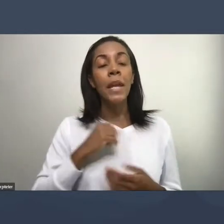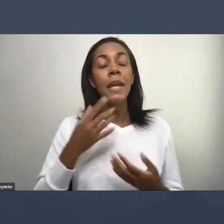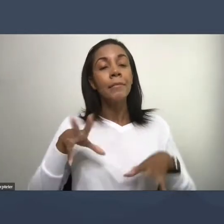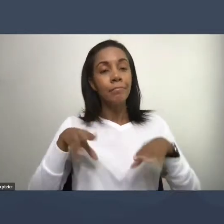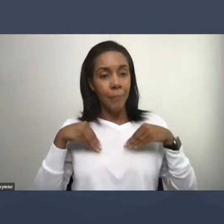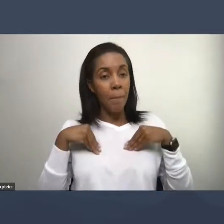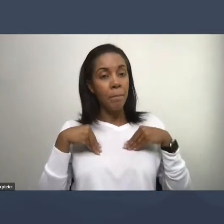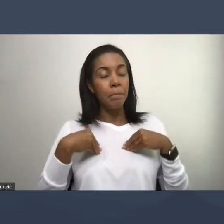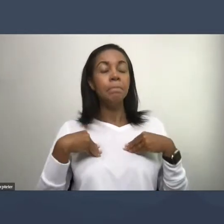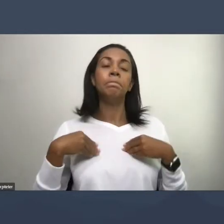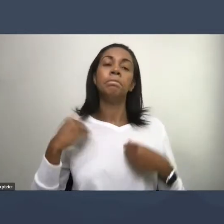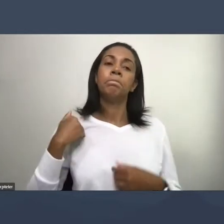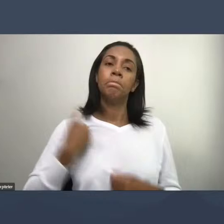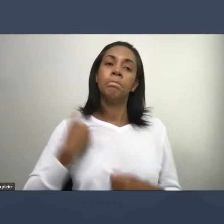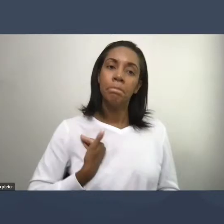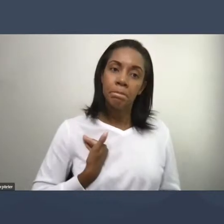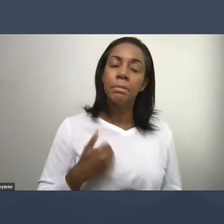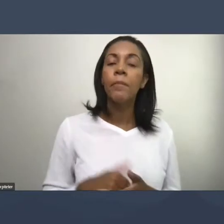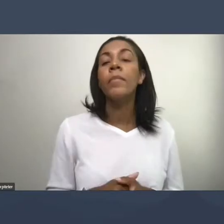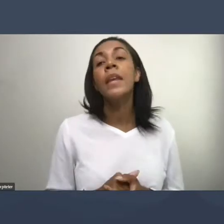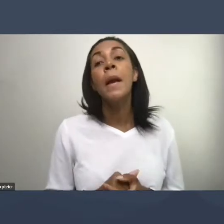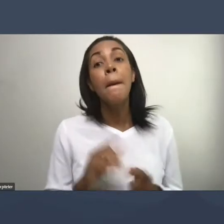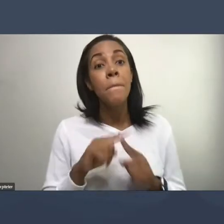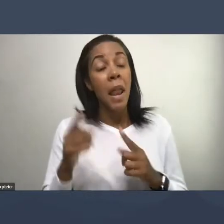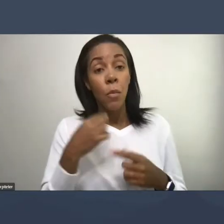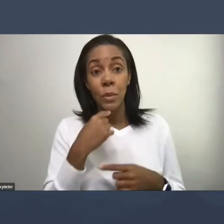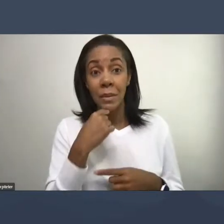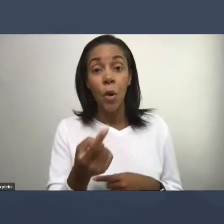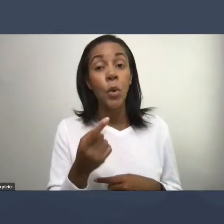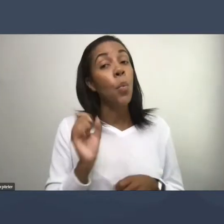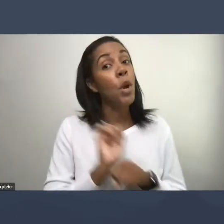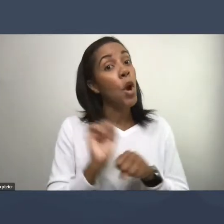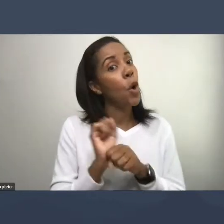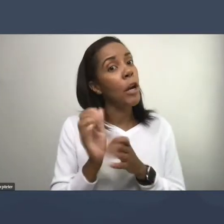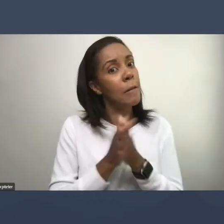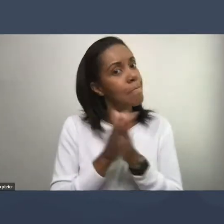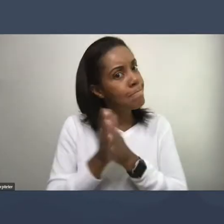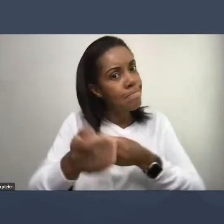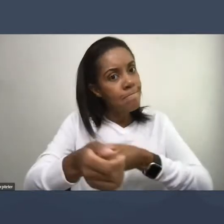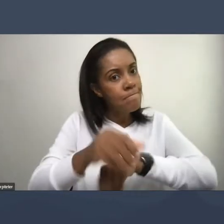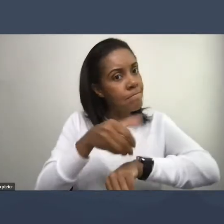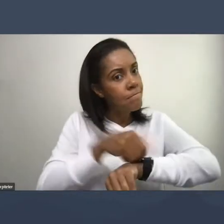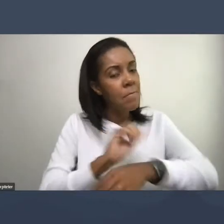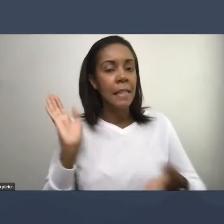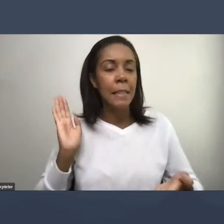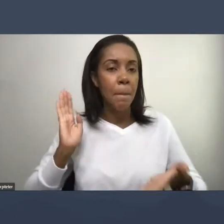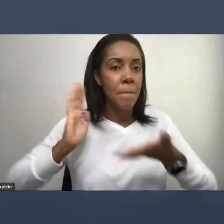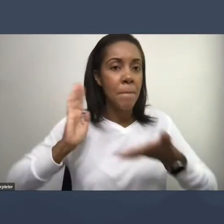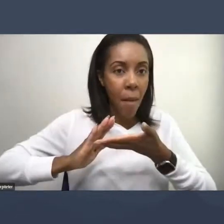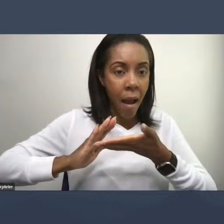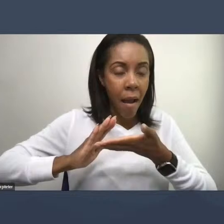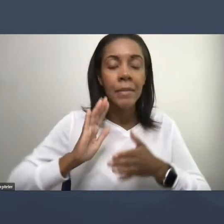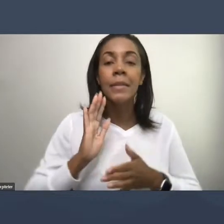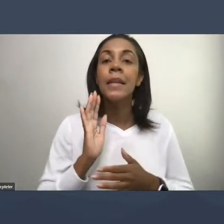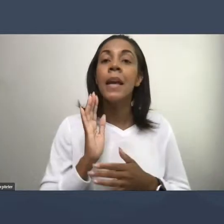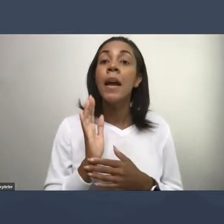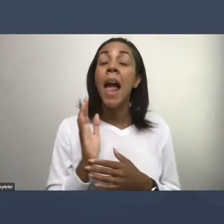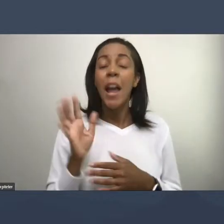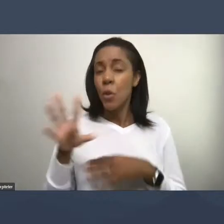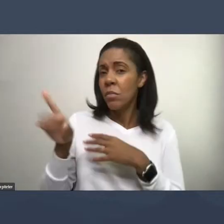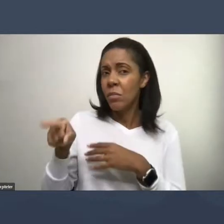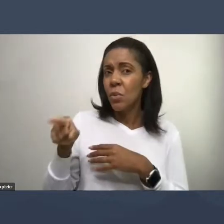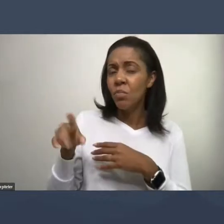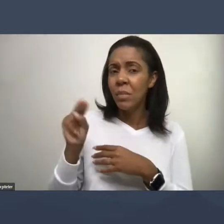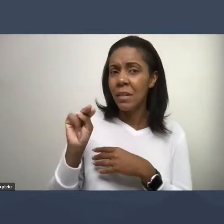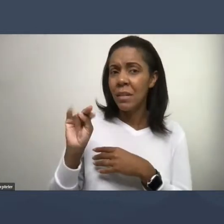our behest. But I will tell you that we are working diligently to make sure that that is minimized and mitigated. I know that, and you can add to that, Nick,